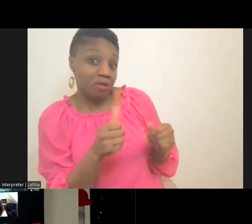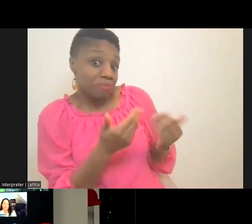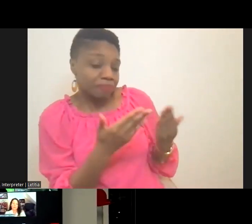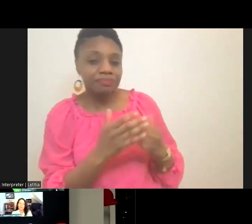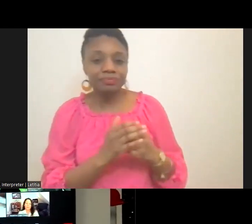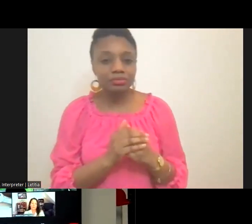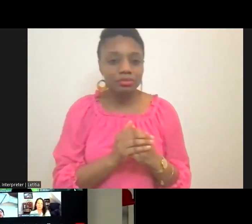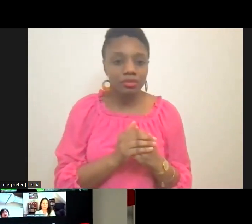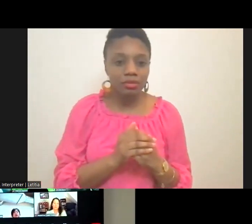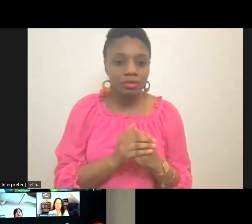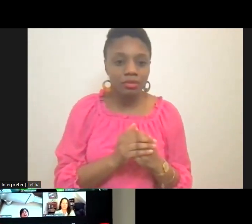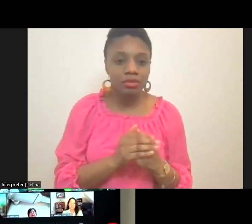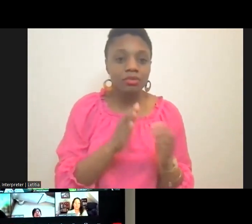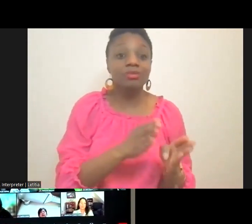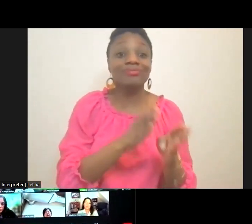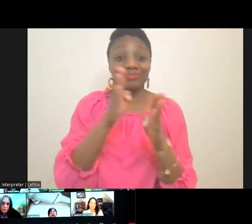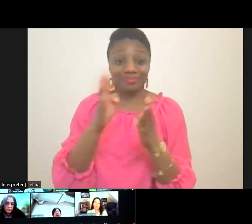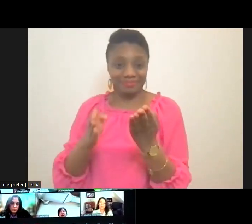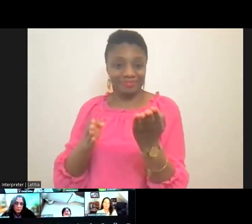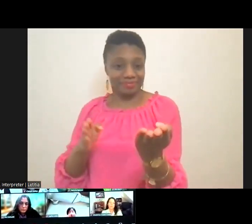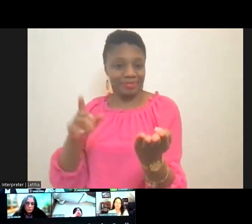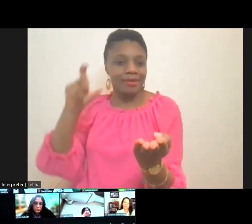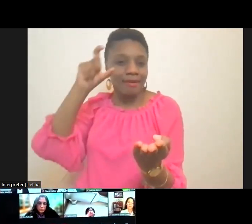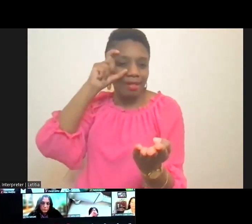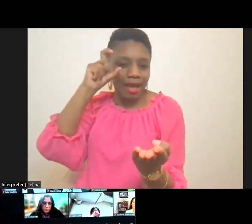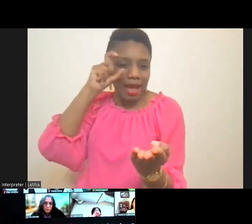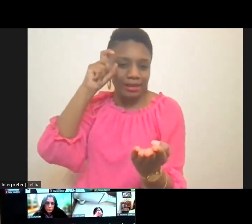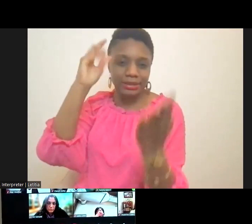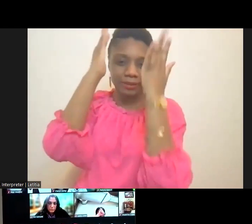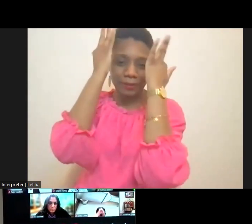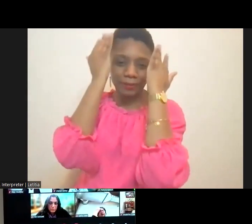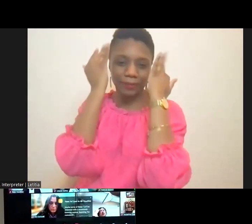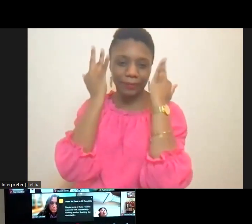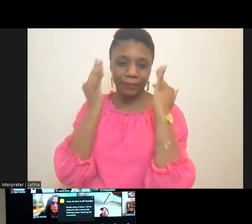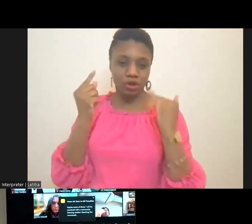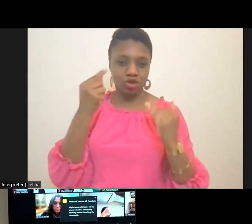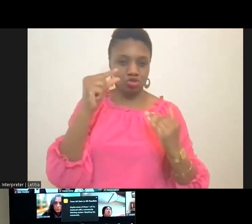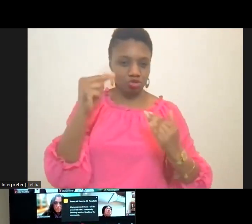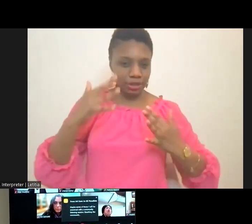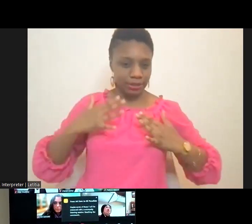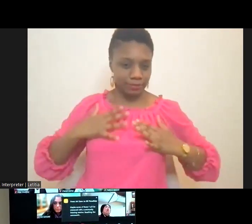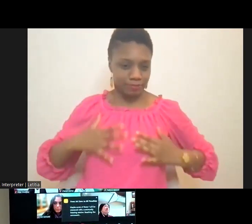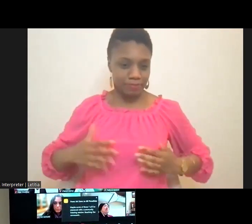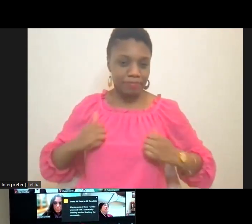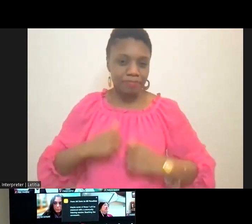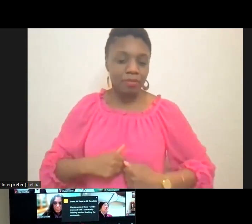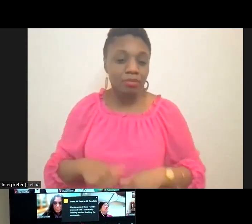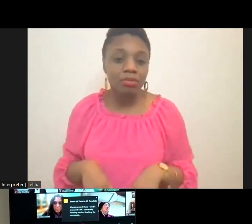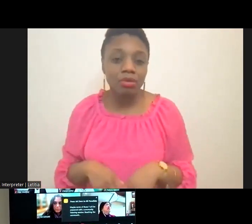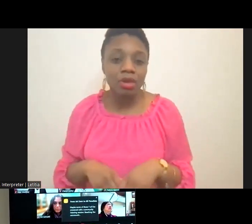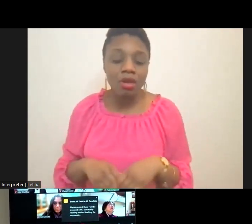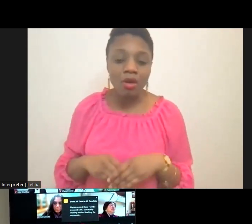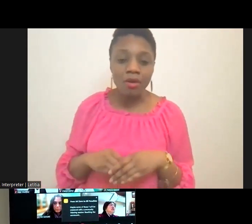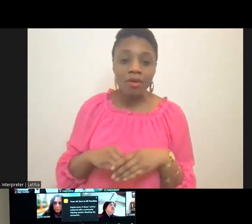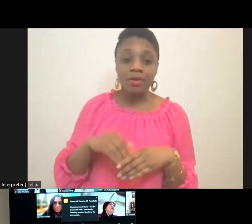so the geographies have been, I think we talked about it at the last meeting, and then before that, there was sort of a brainstorm of